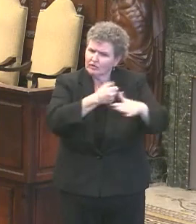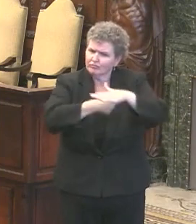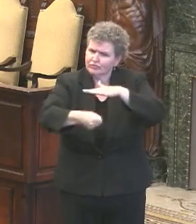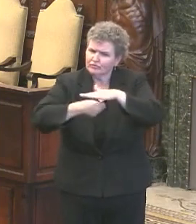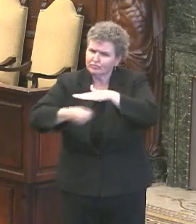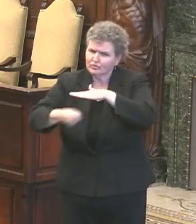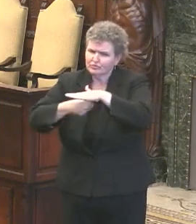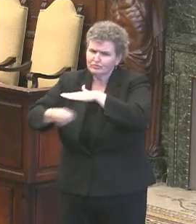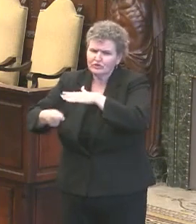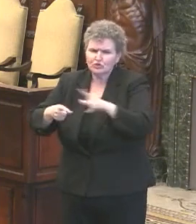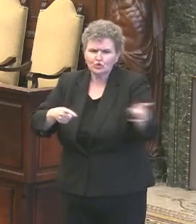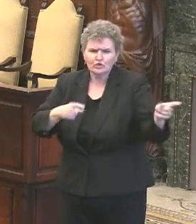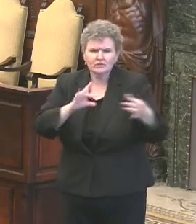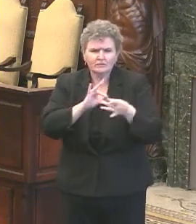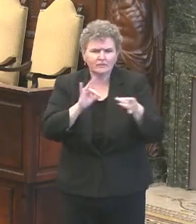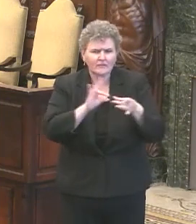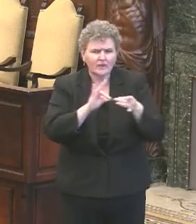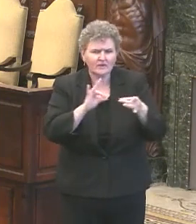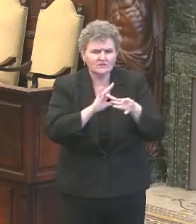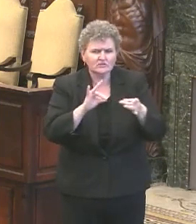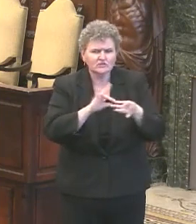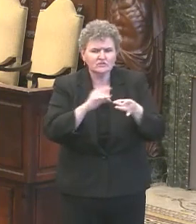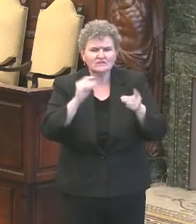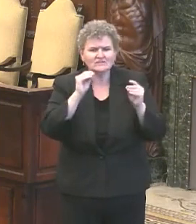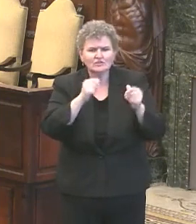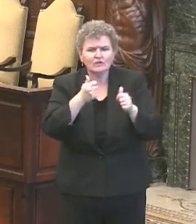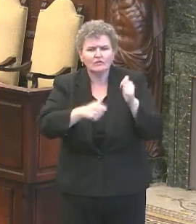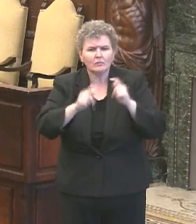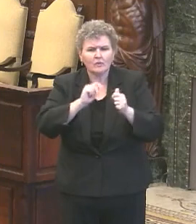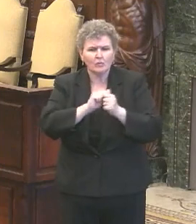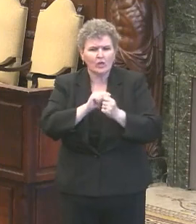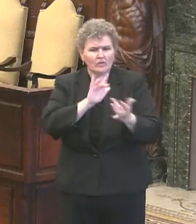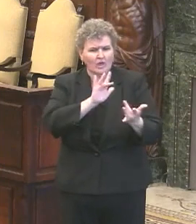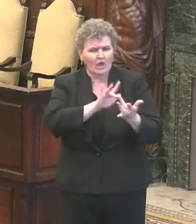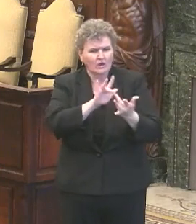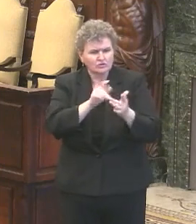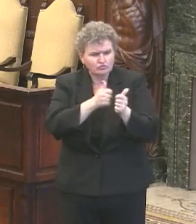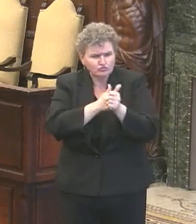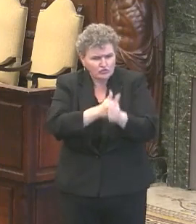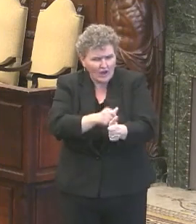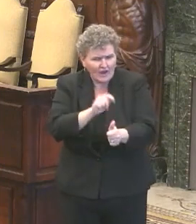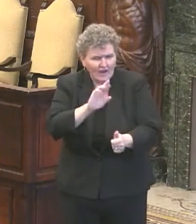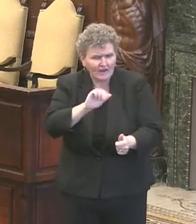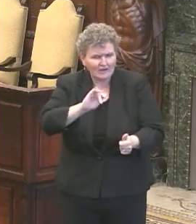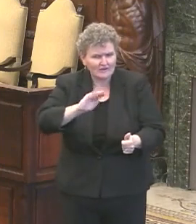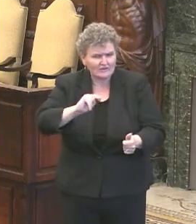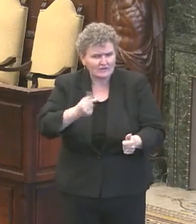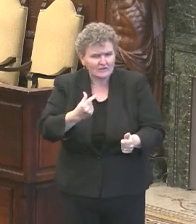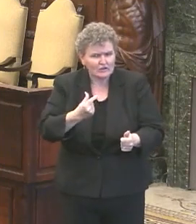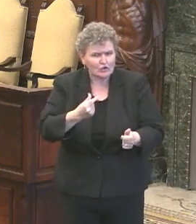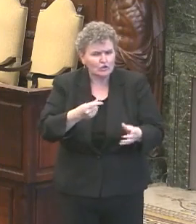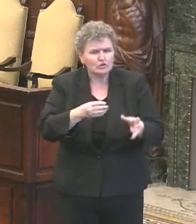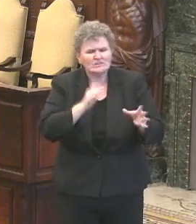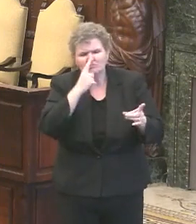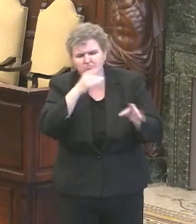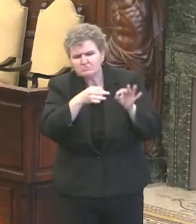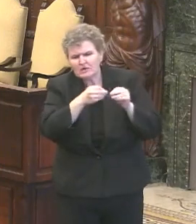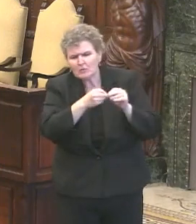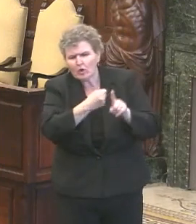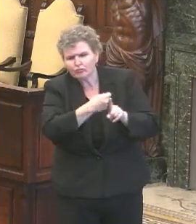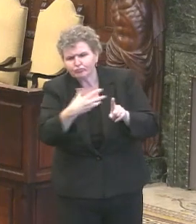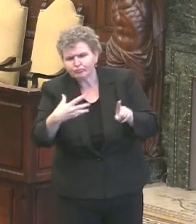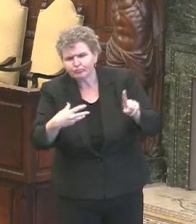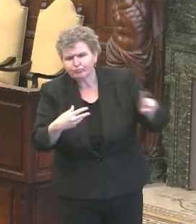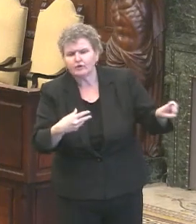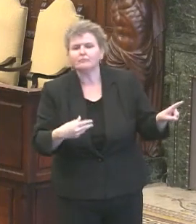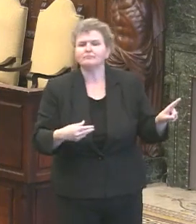mentioned possibly teaching people to do self-contact tracing. I was wondering if you could elaborate just a little bit on that.